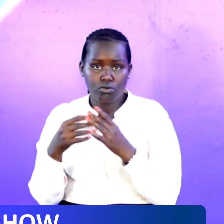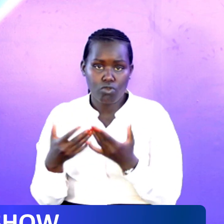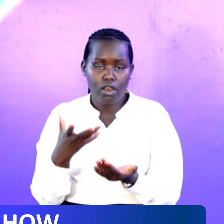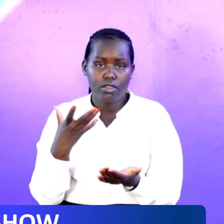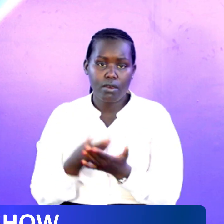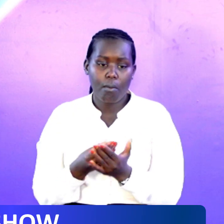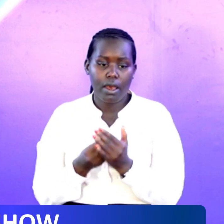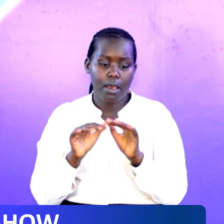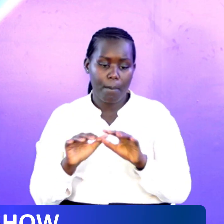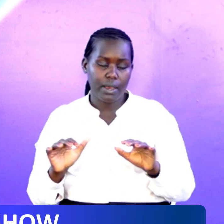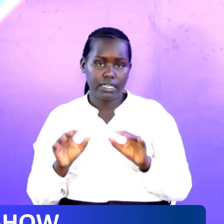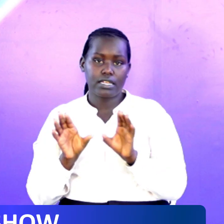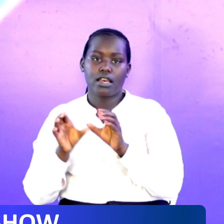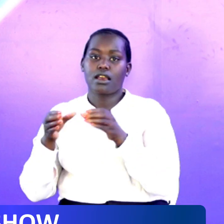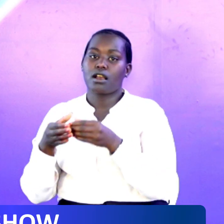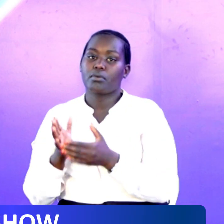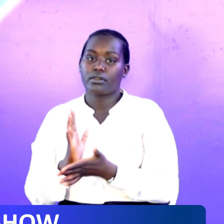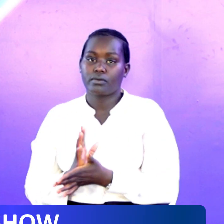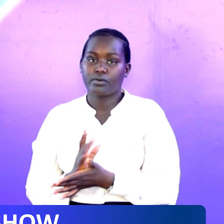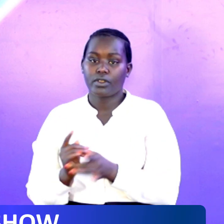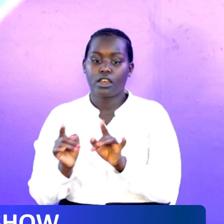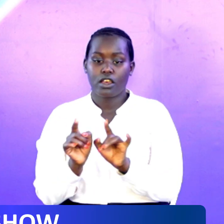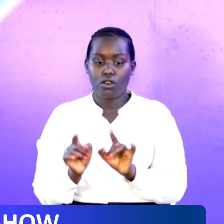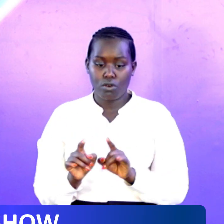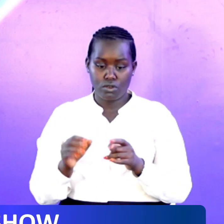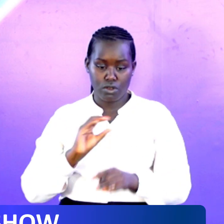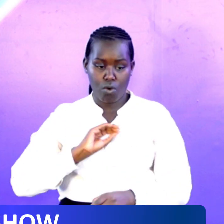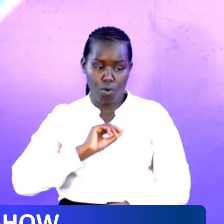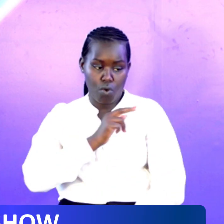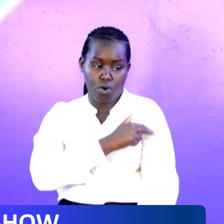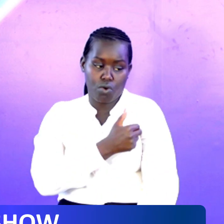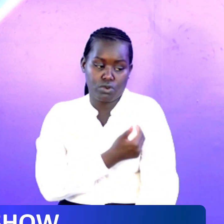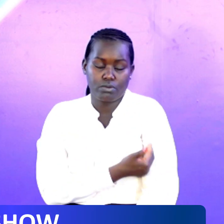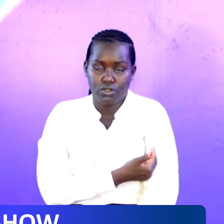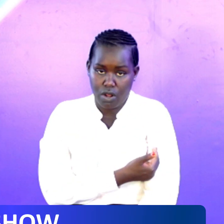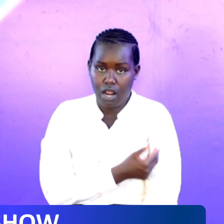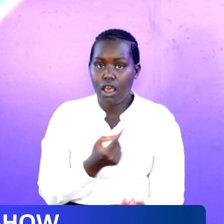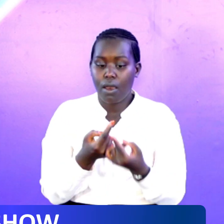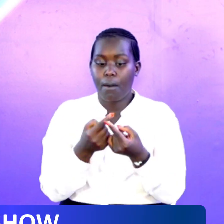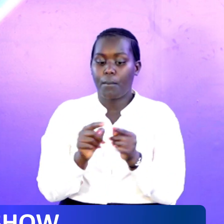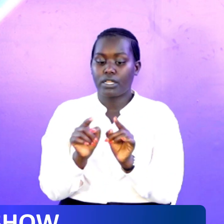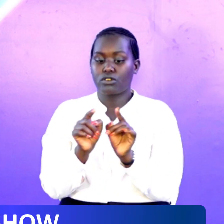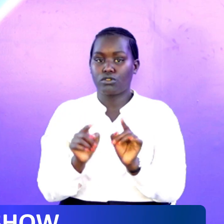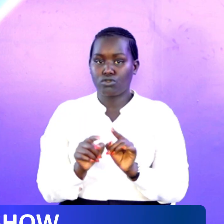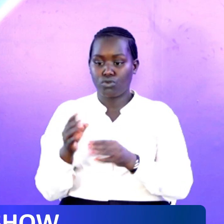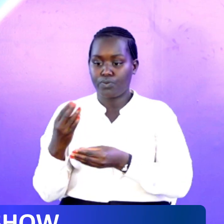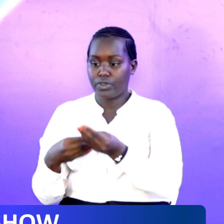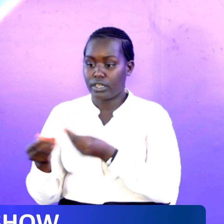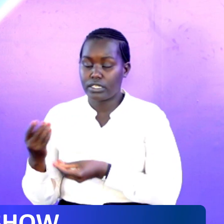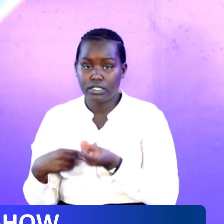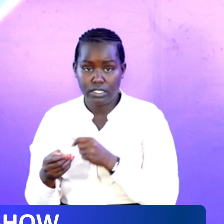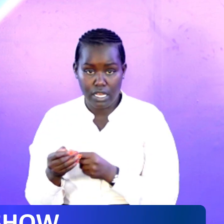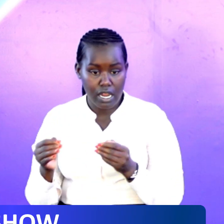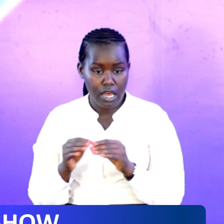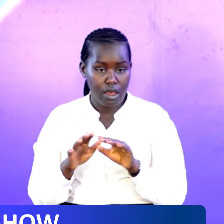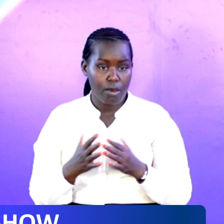own a money market company, Yeah. isn't it? Yeah. I also own a hospital somewhere, I told you, but I also own land. I used to sell property in land